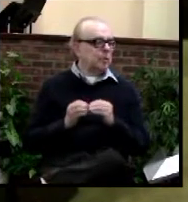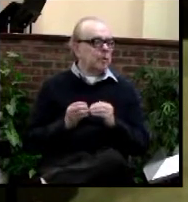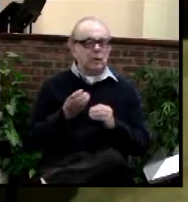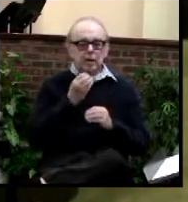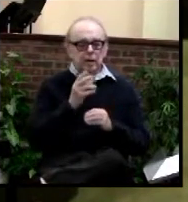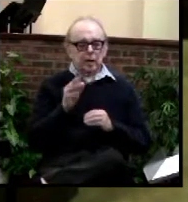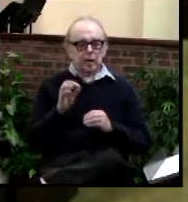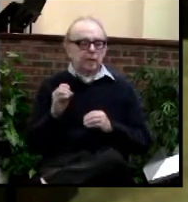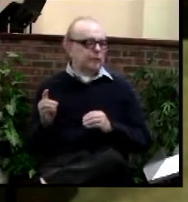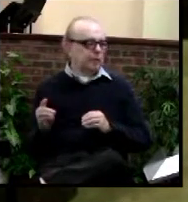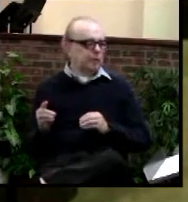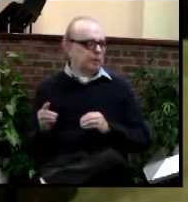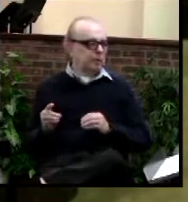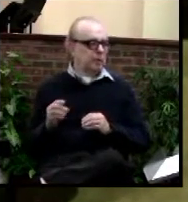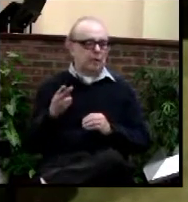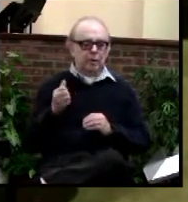or harvest